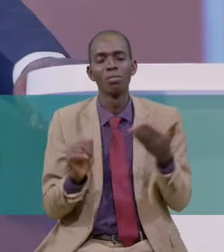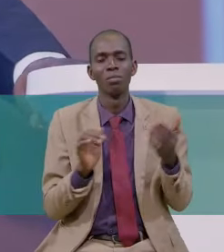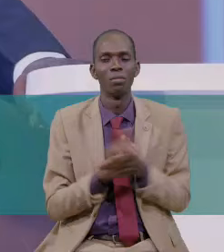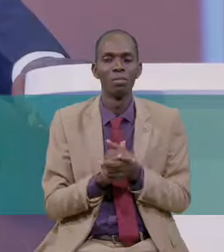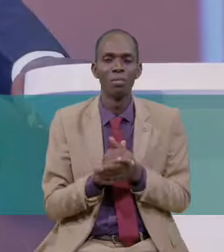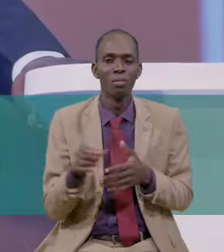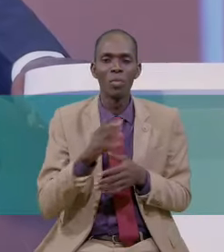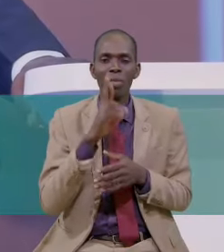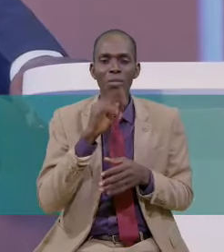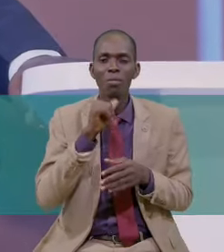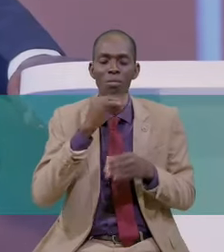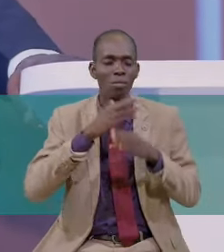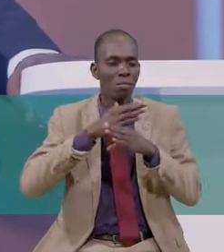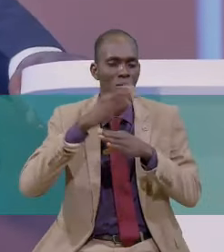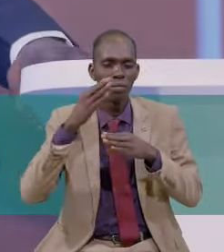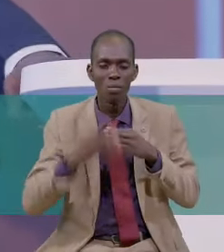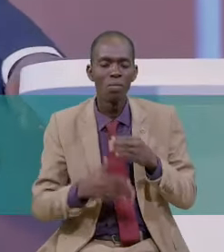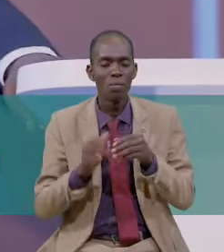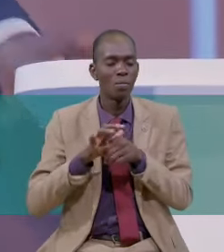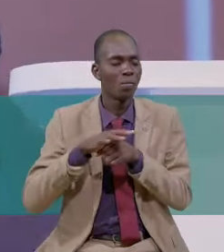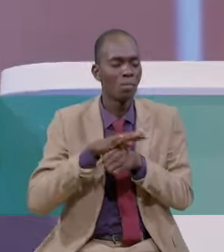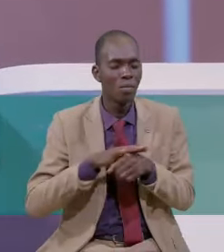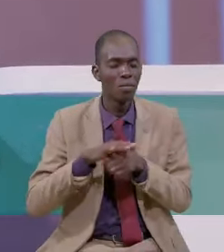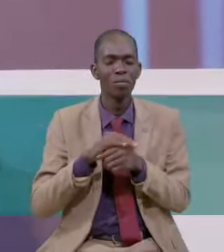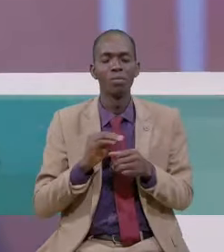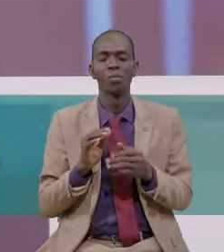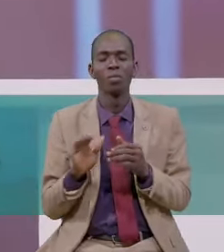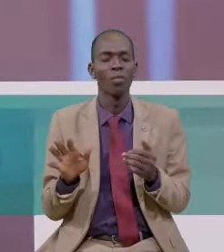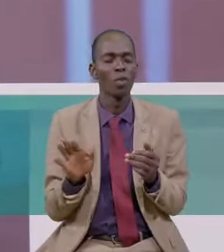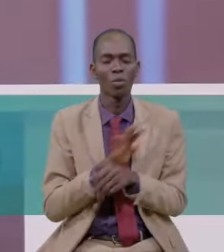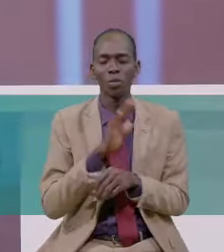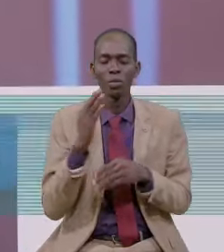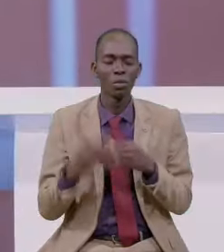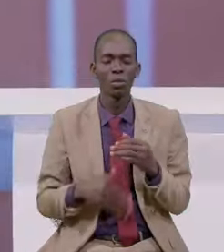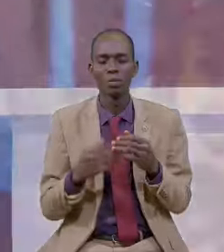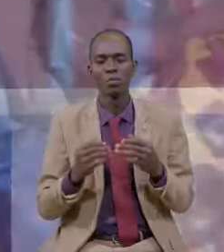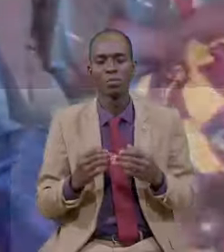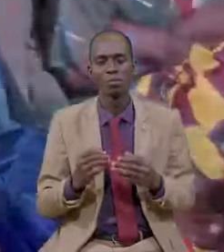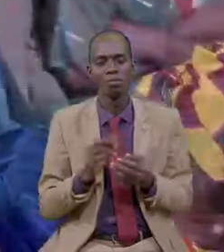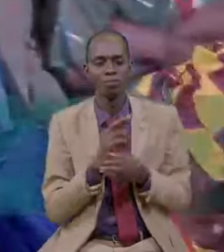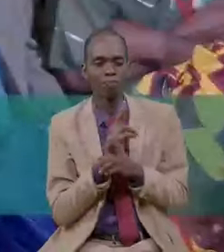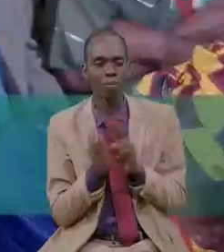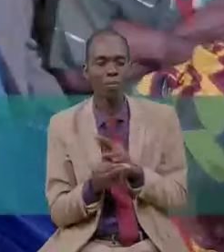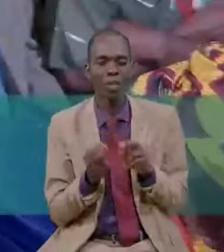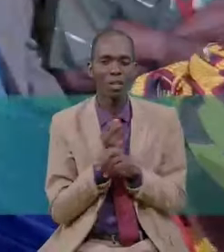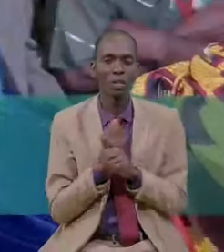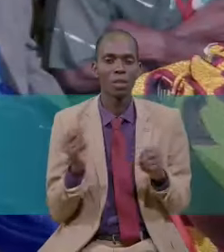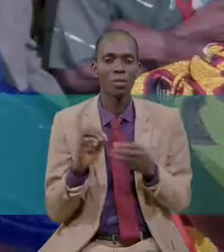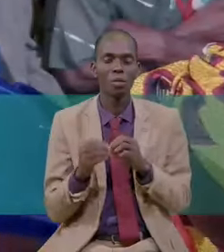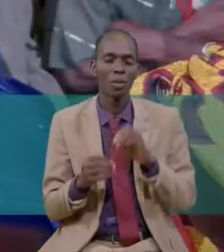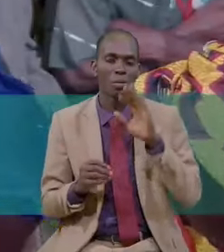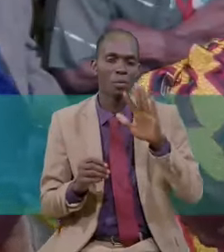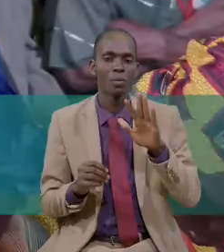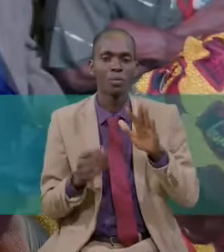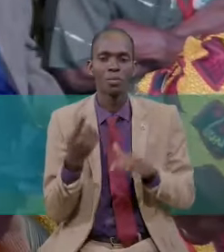wholly, completely, entirely for Christ. Number three, the final retribution